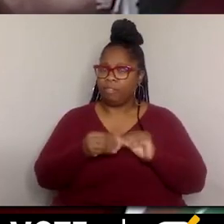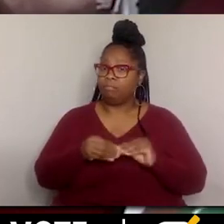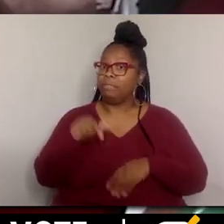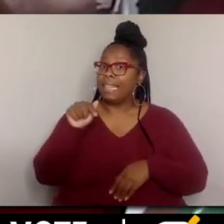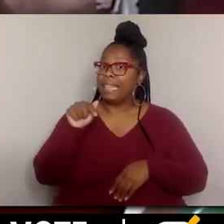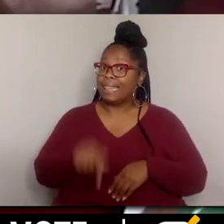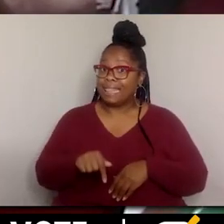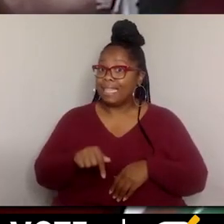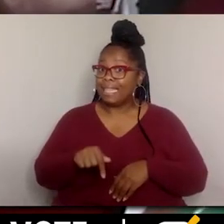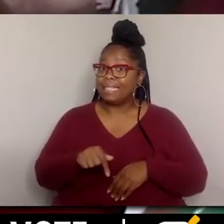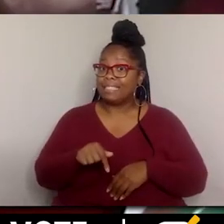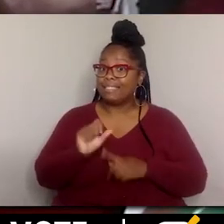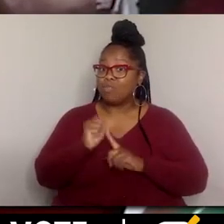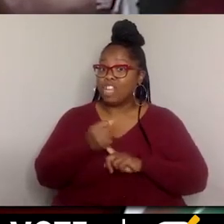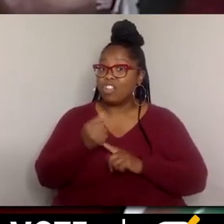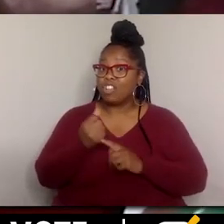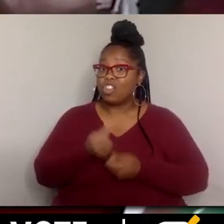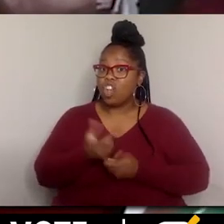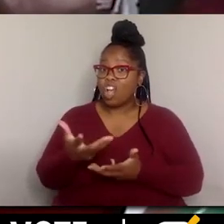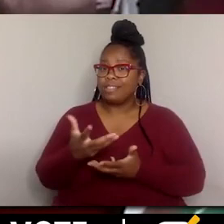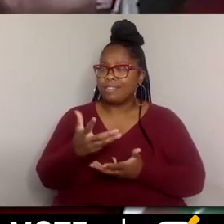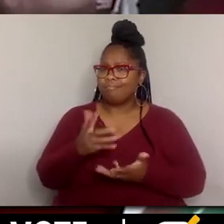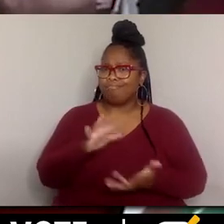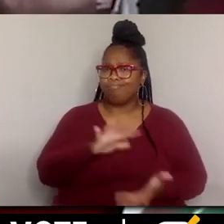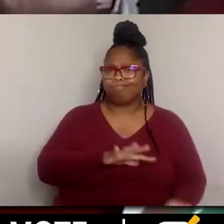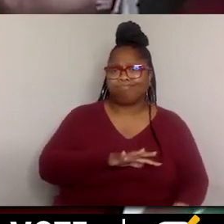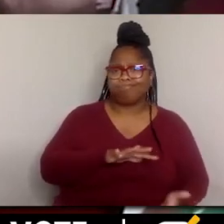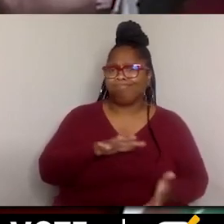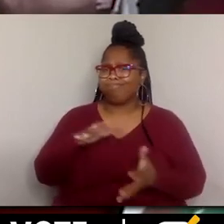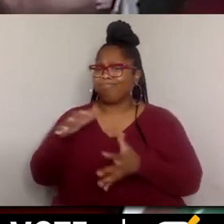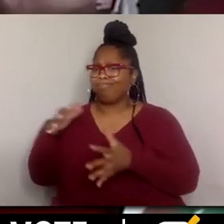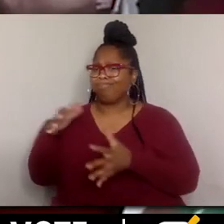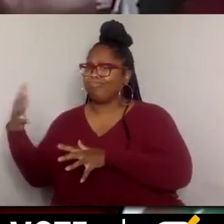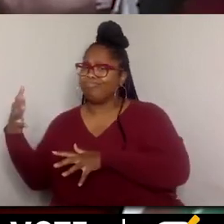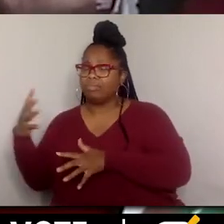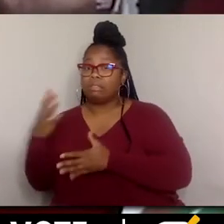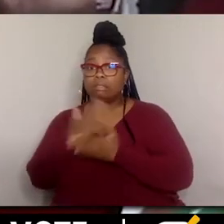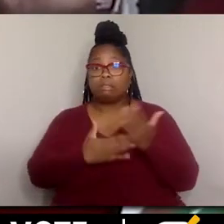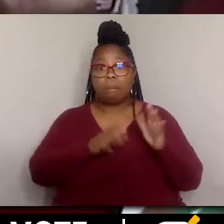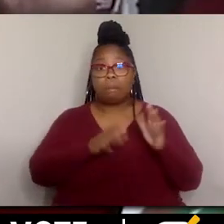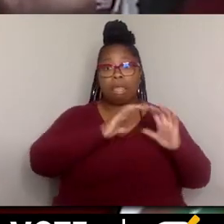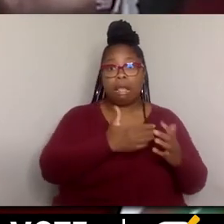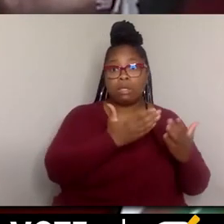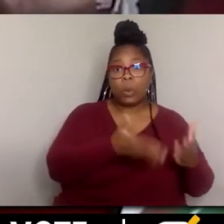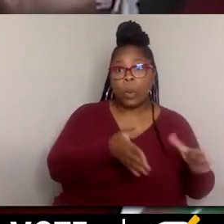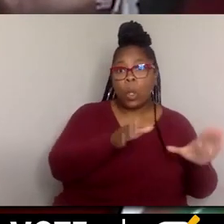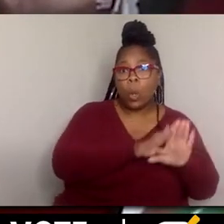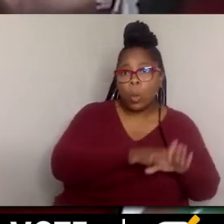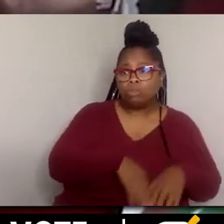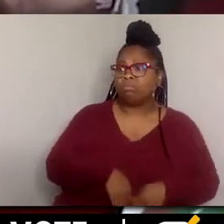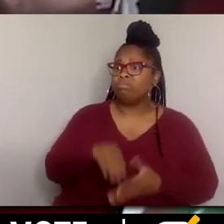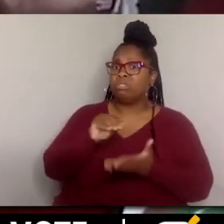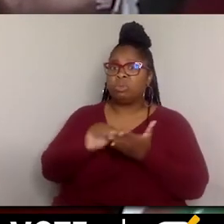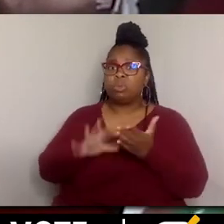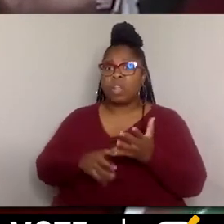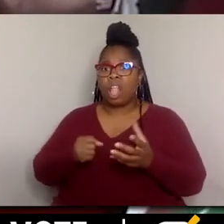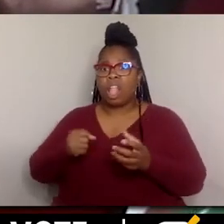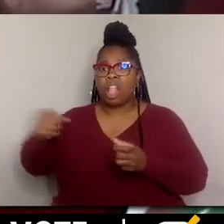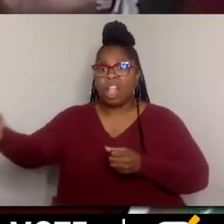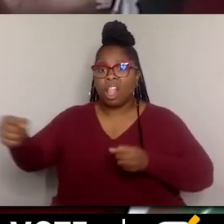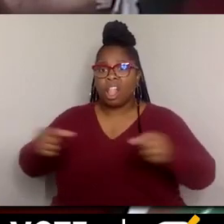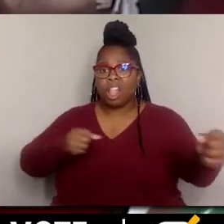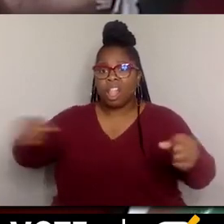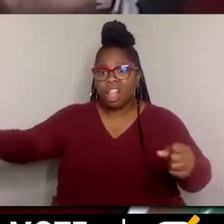This results in damaging upheaval with classes being closed, students being moved, and teachers